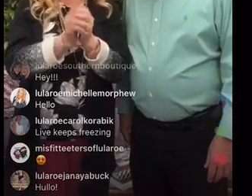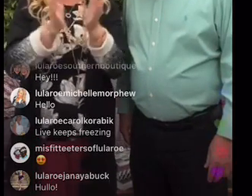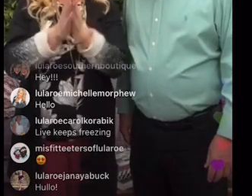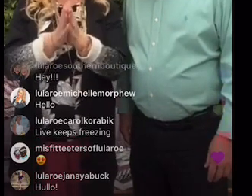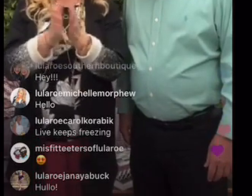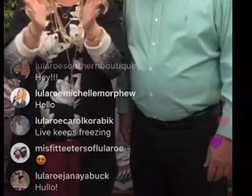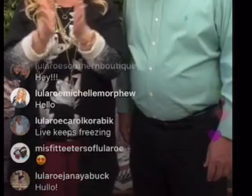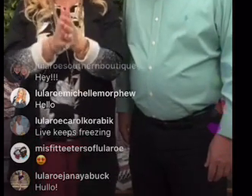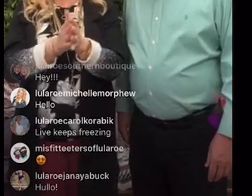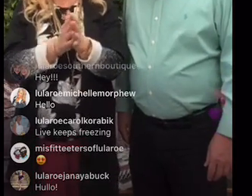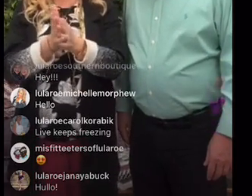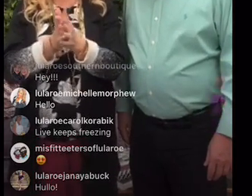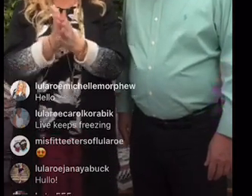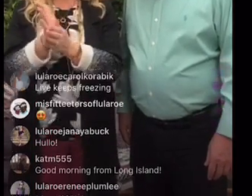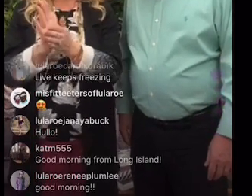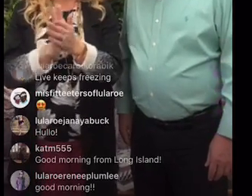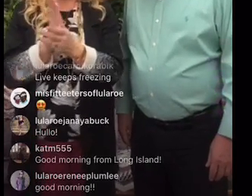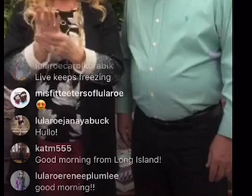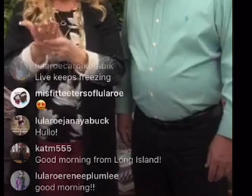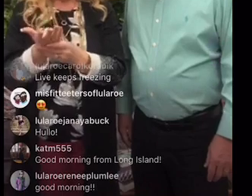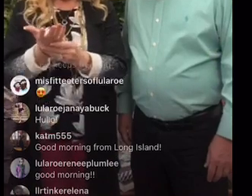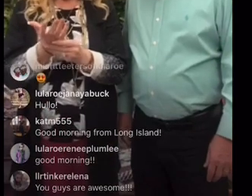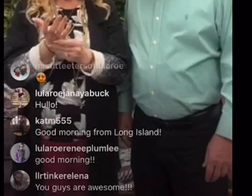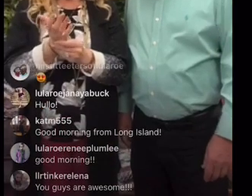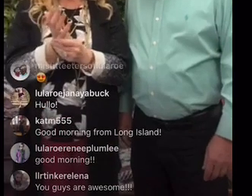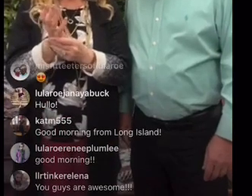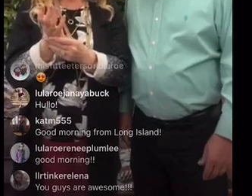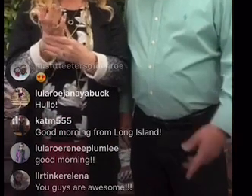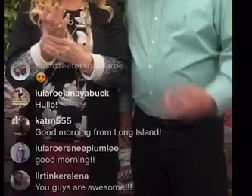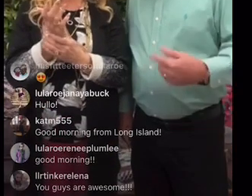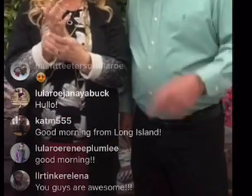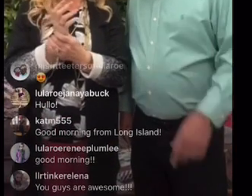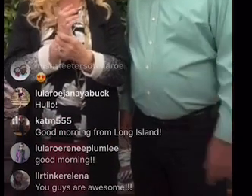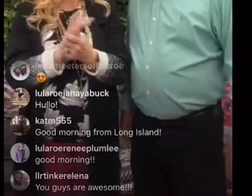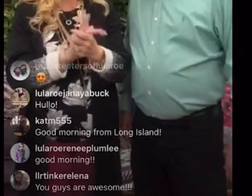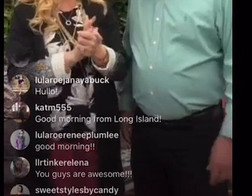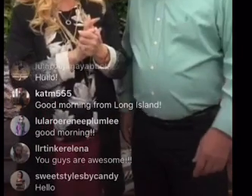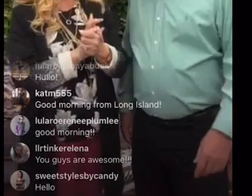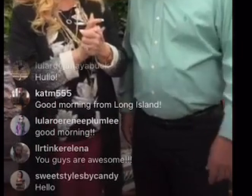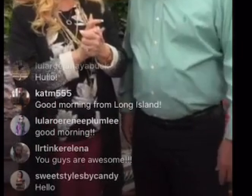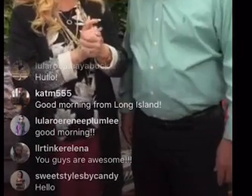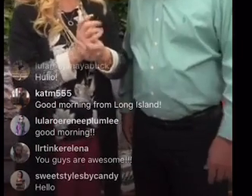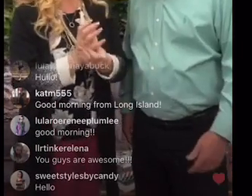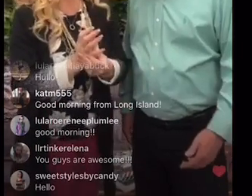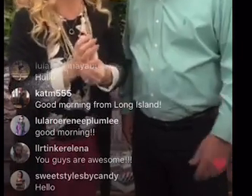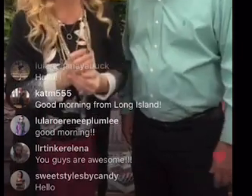down. Let's see, Sabrina. I'm waiting to be accepted. You haven't requested.